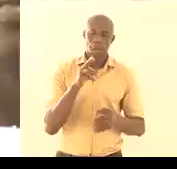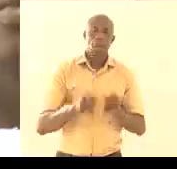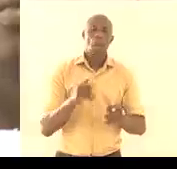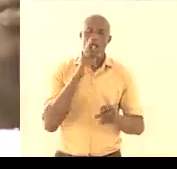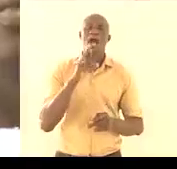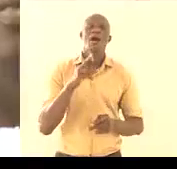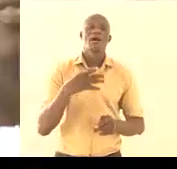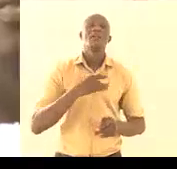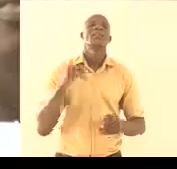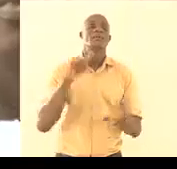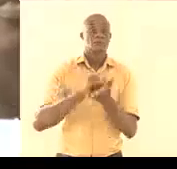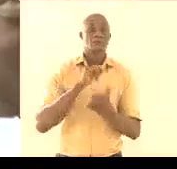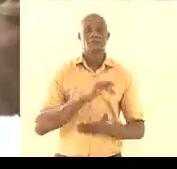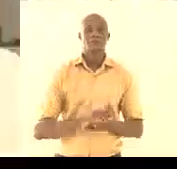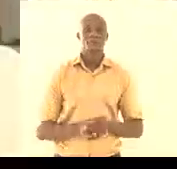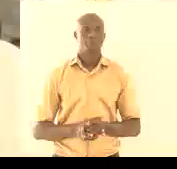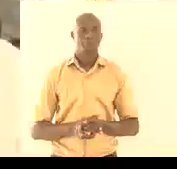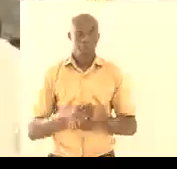like that.